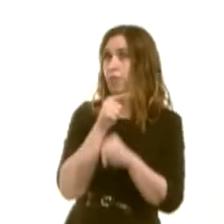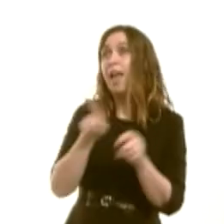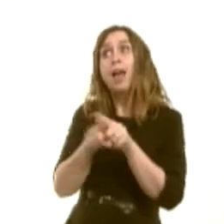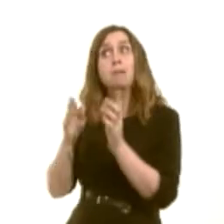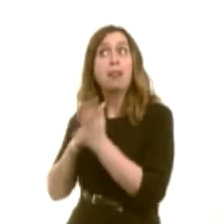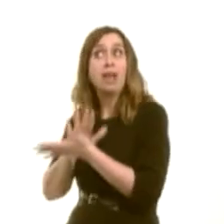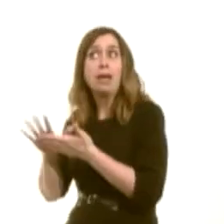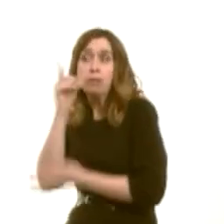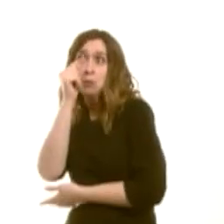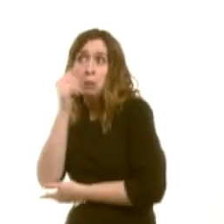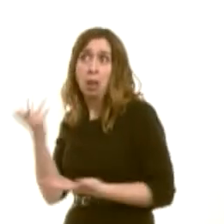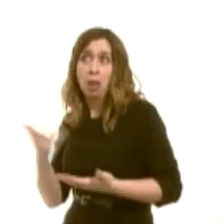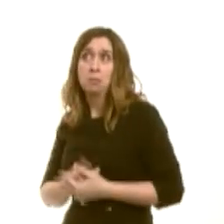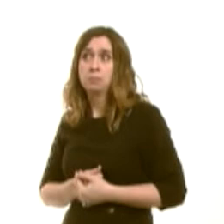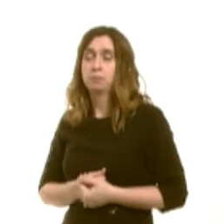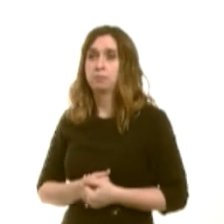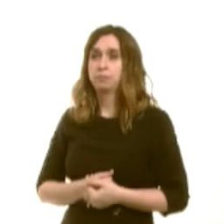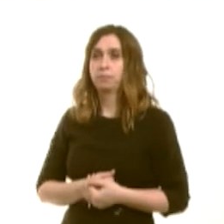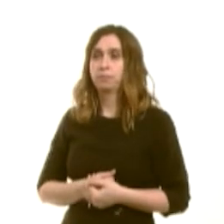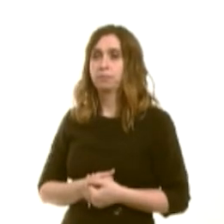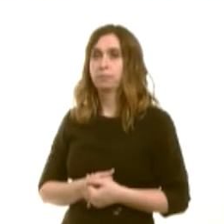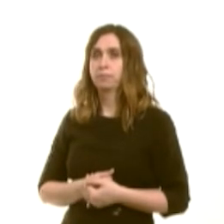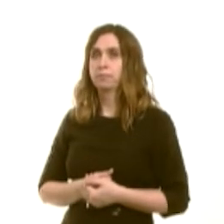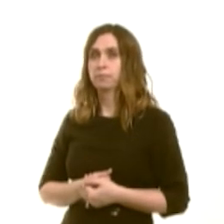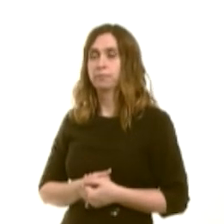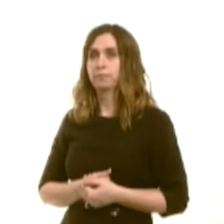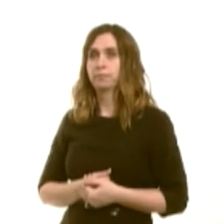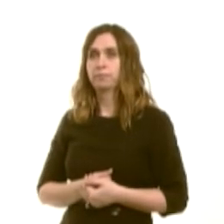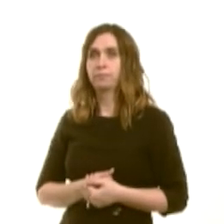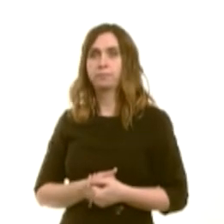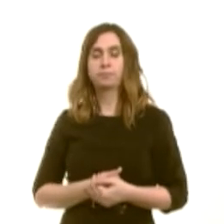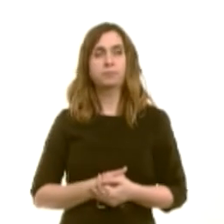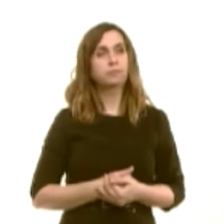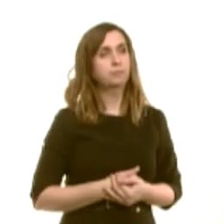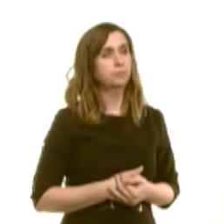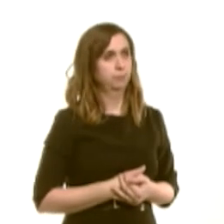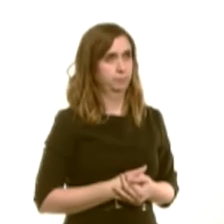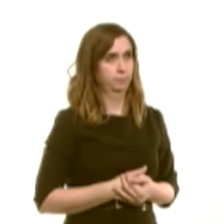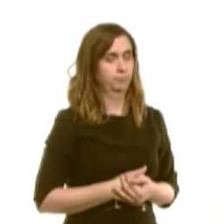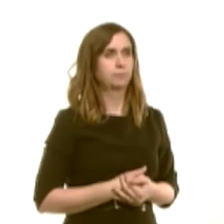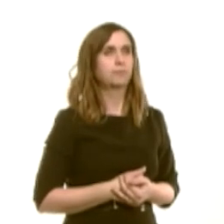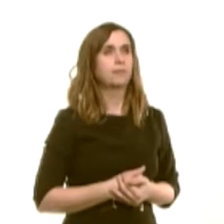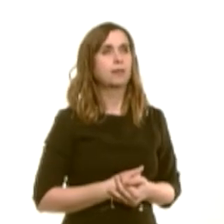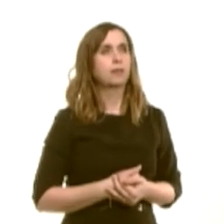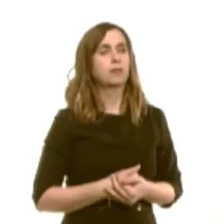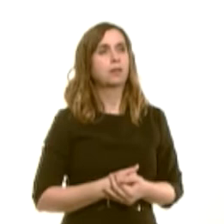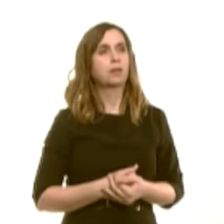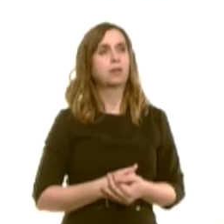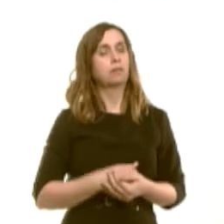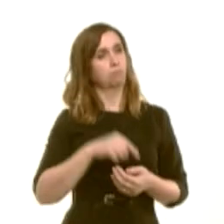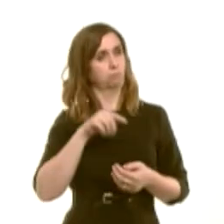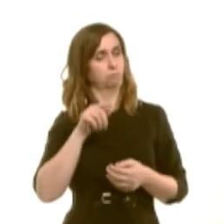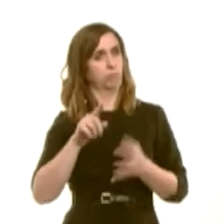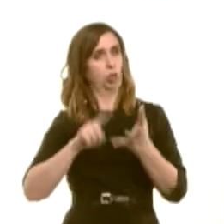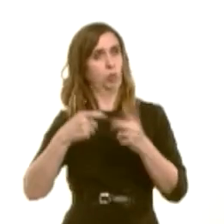Haven as well. Peter Black. Thank you, Presiding Officer. First Minister, one of the reasons why renewable energy is being promoted